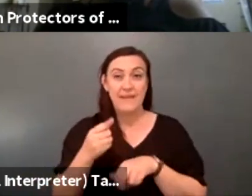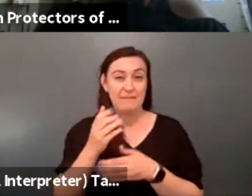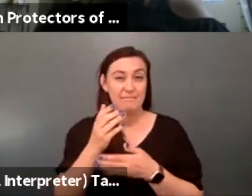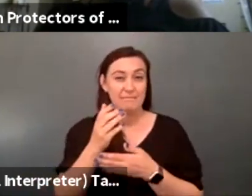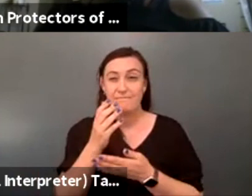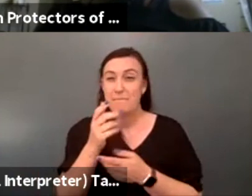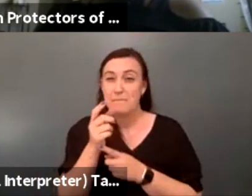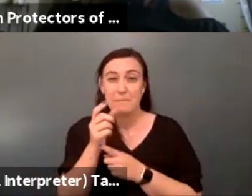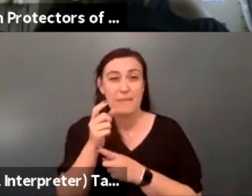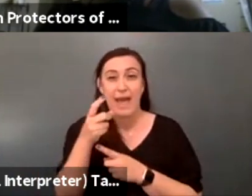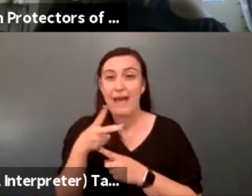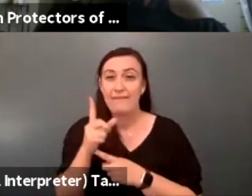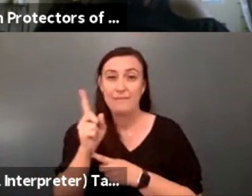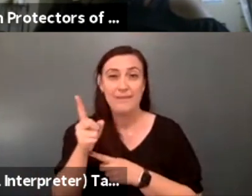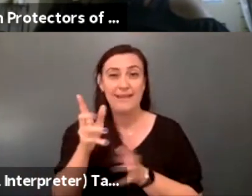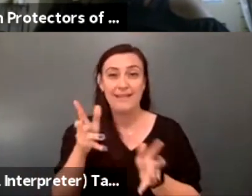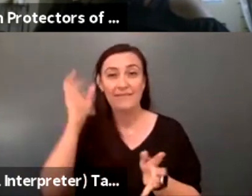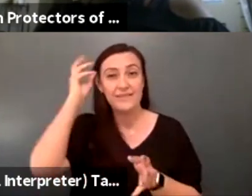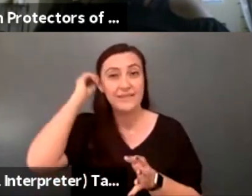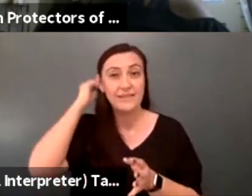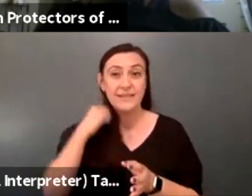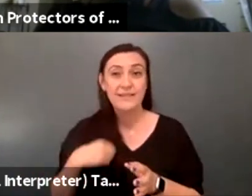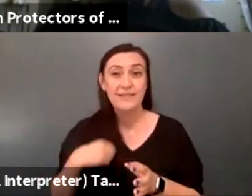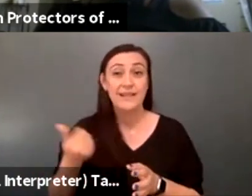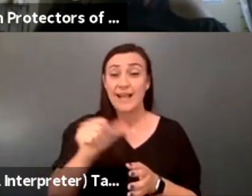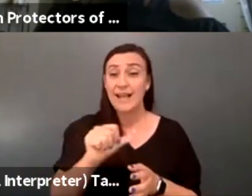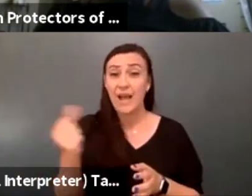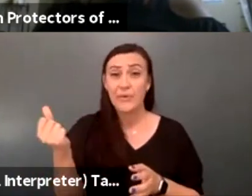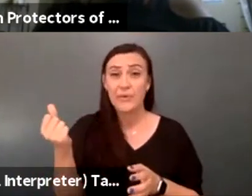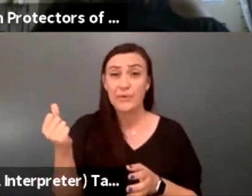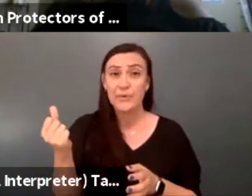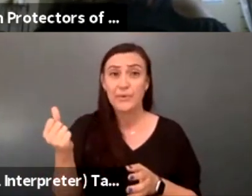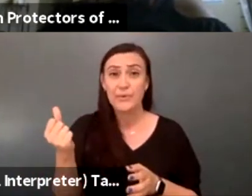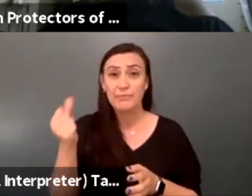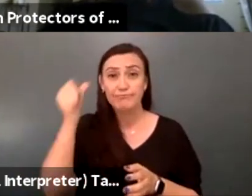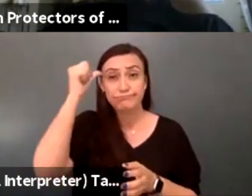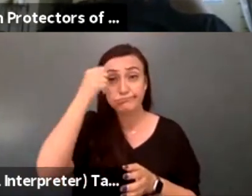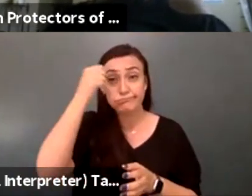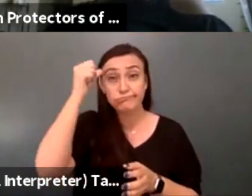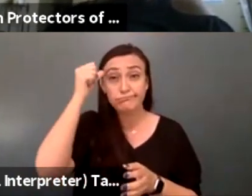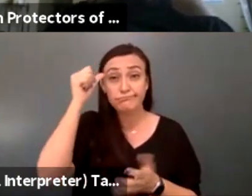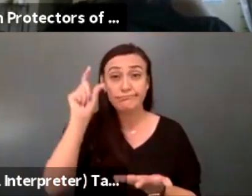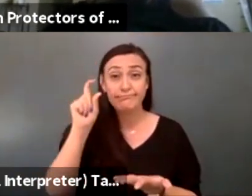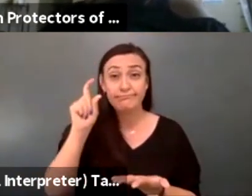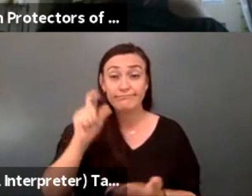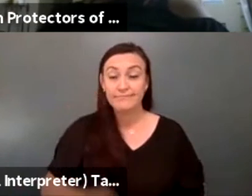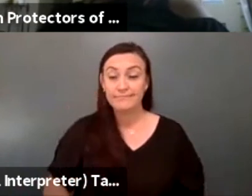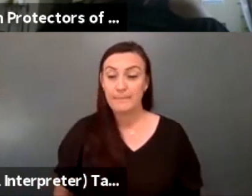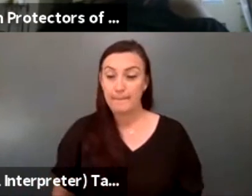left. Does anybody have any other takeaways?